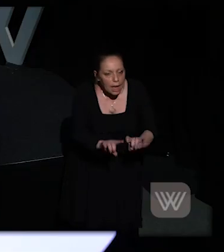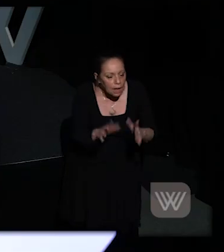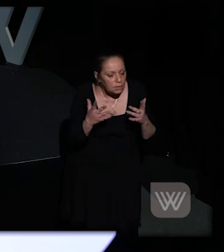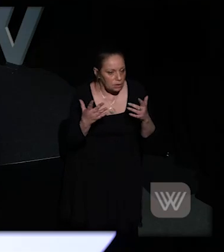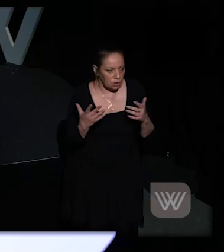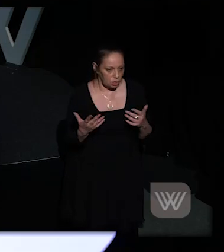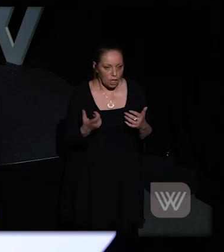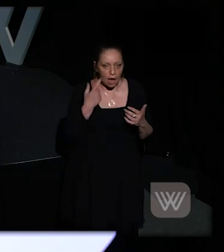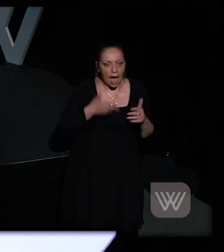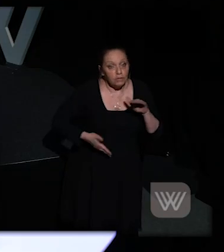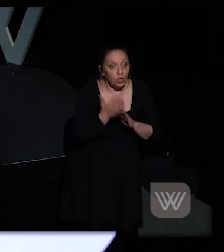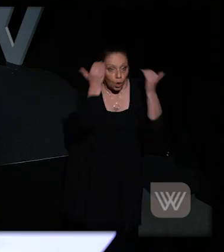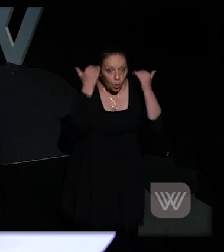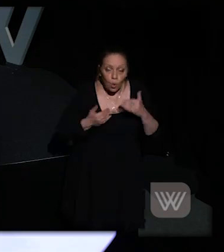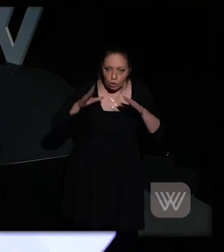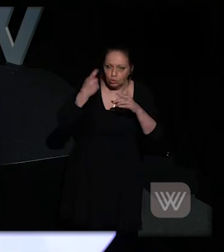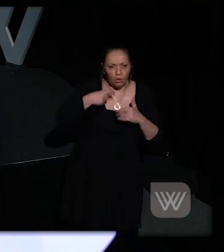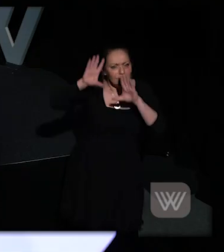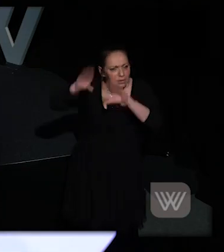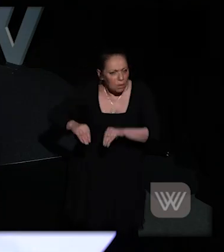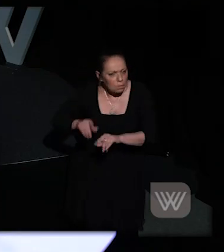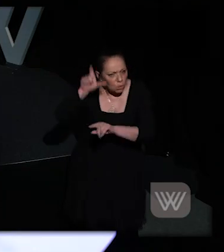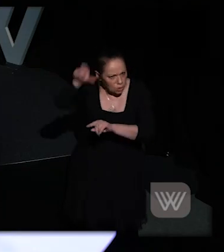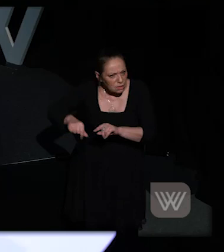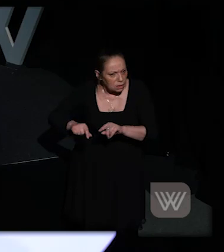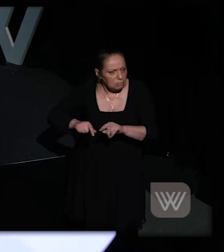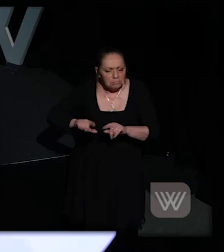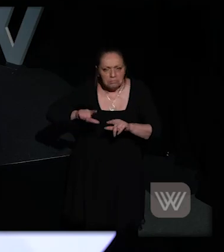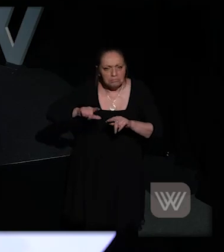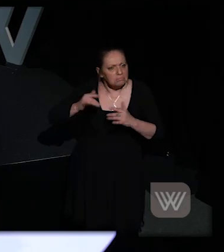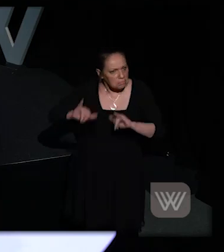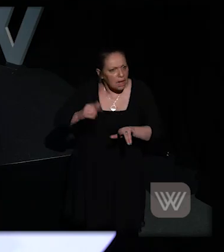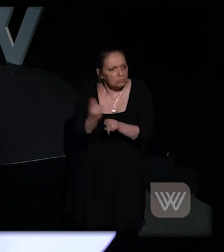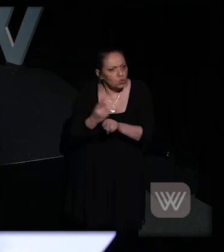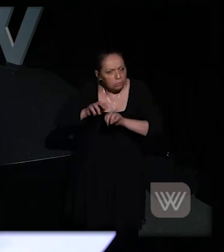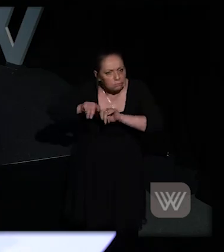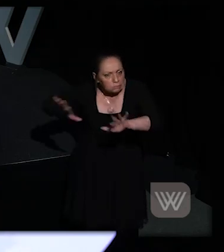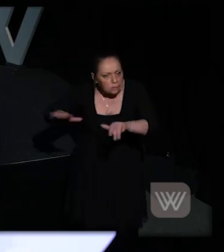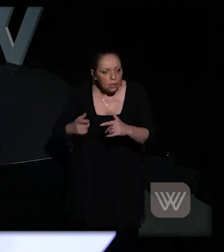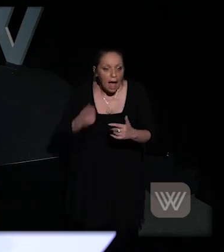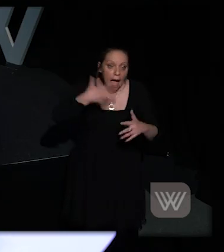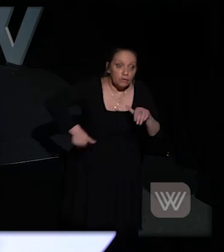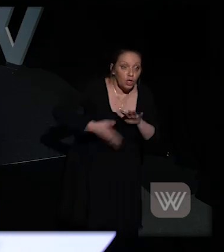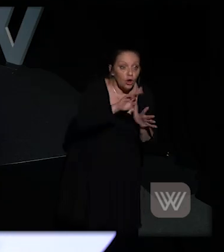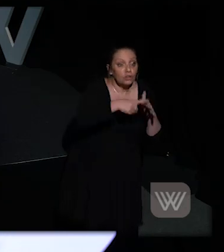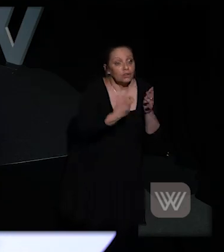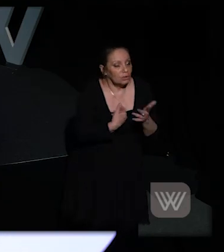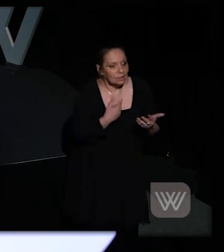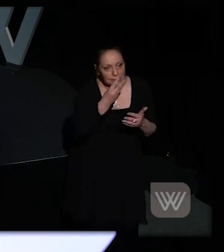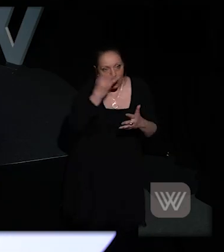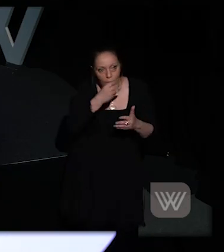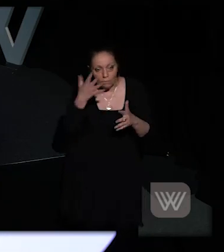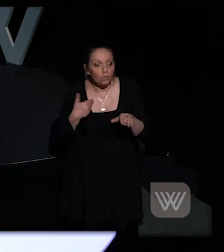to try to stop the perpetrator, you know, loads of different costs, having to go to the doctor, taking time off work. So I wanted